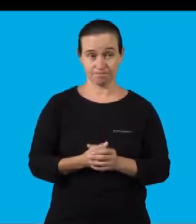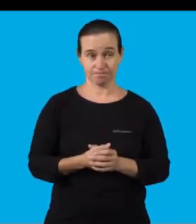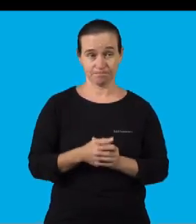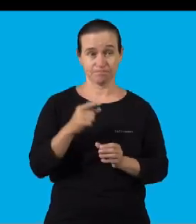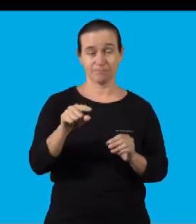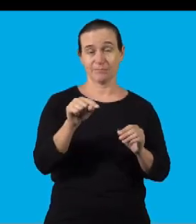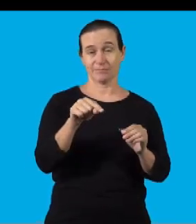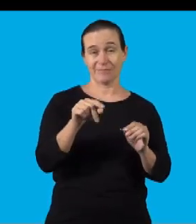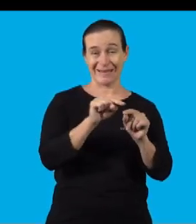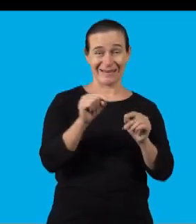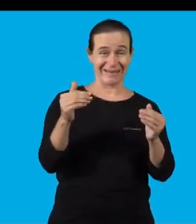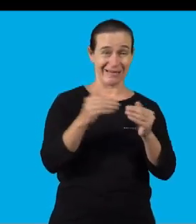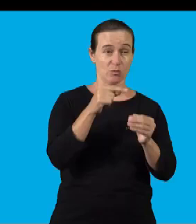is going to be equals to